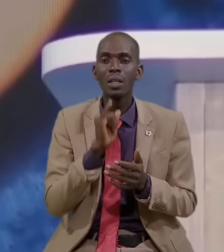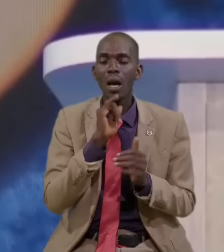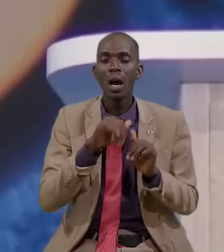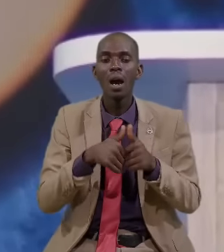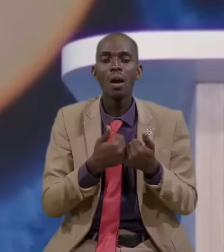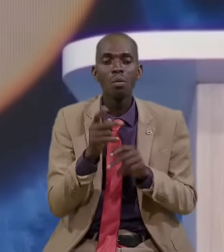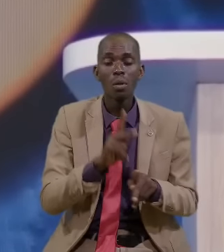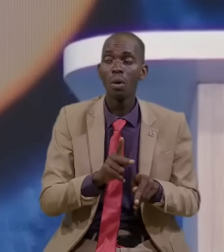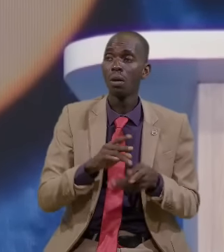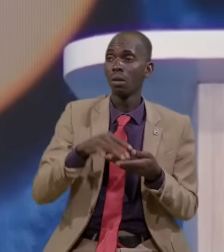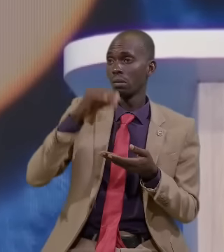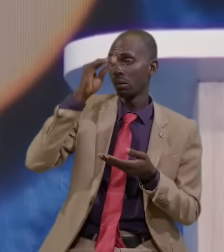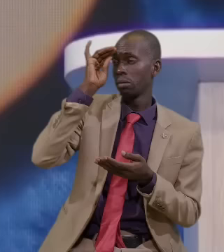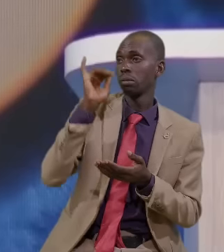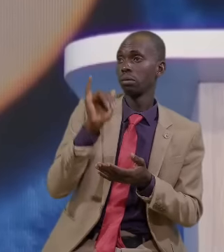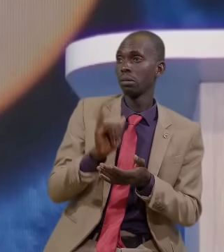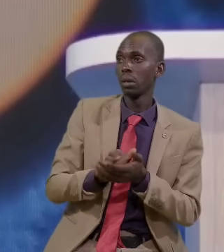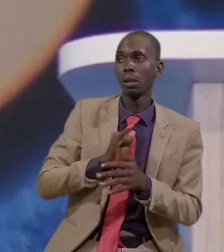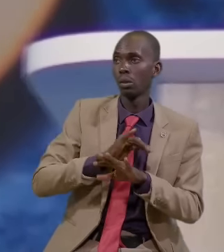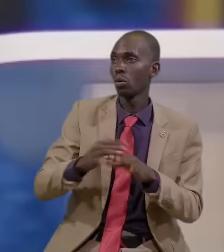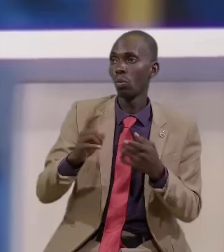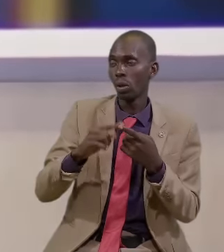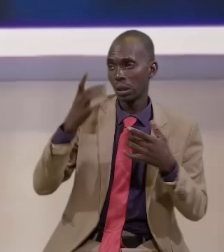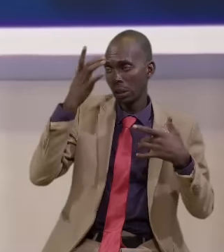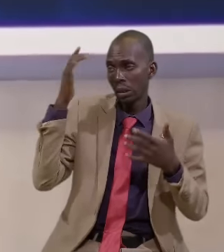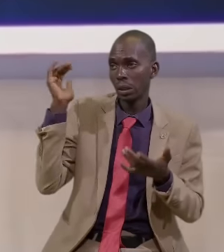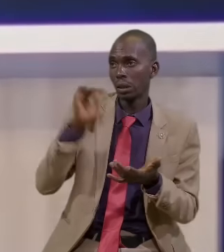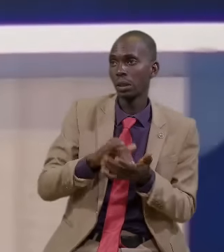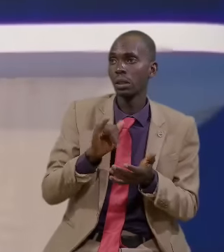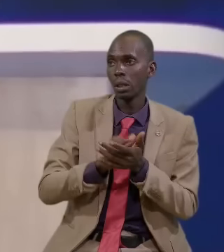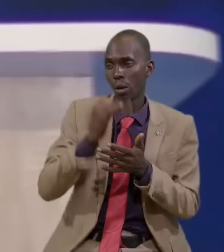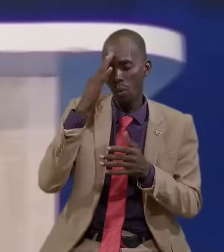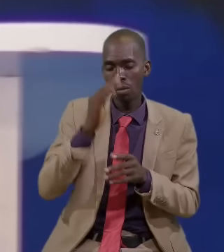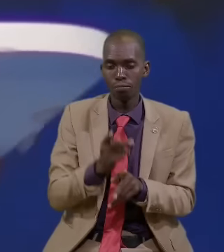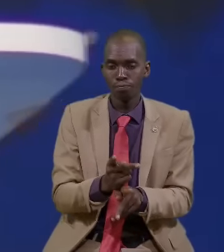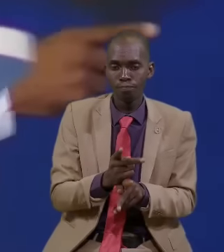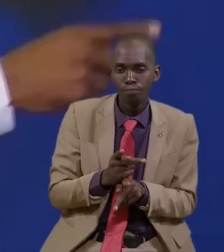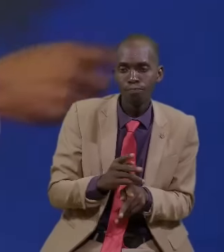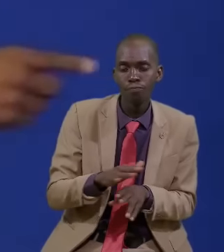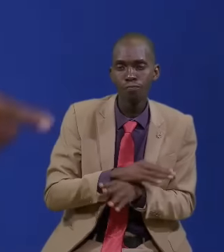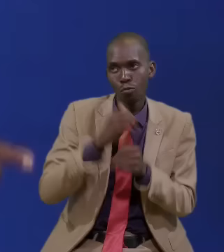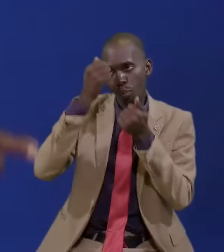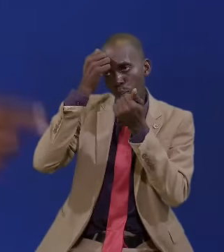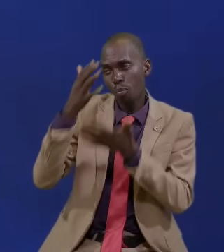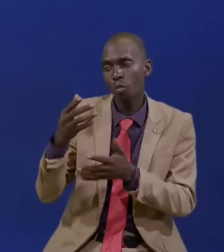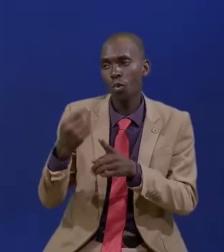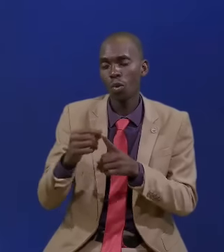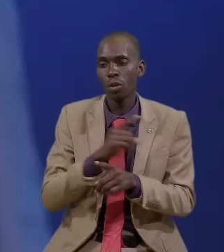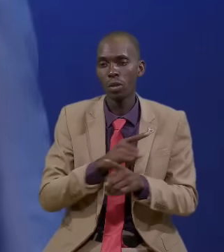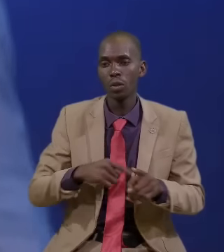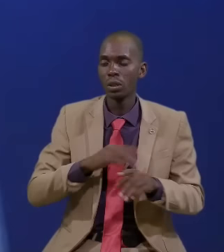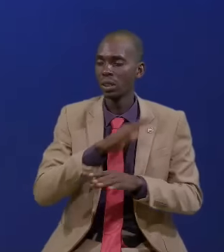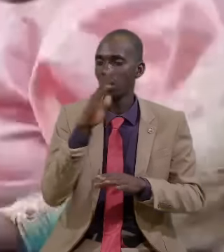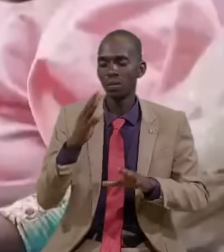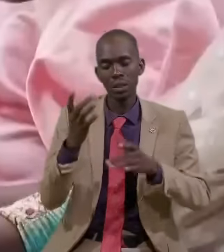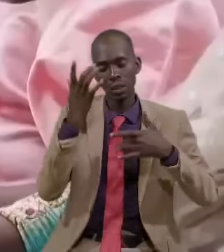kept their complete cure. We're told in Proverbs chapter 4, I'm reading from verse 20.